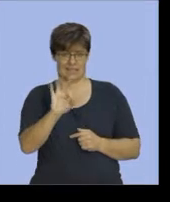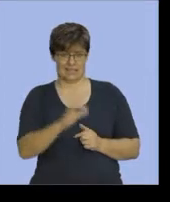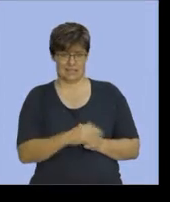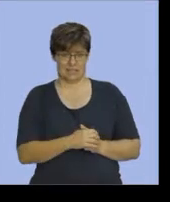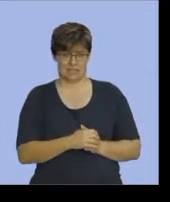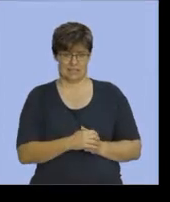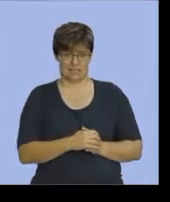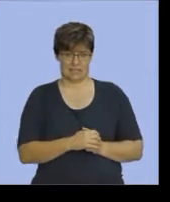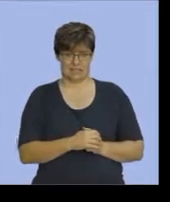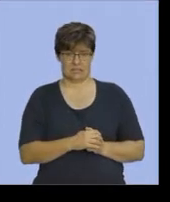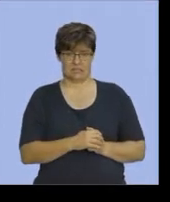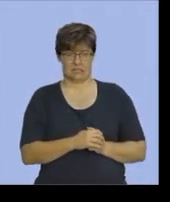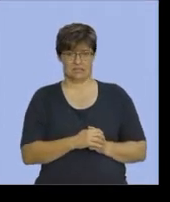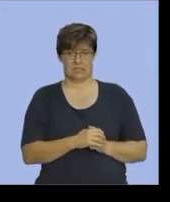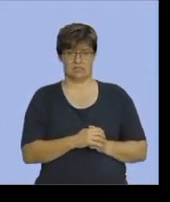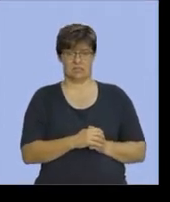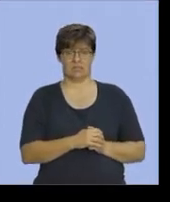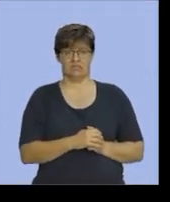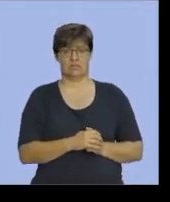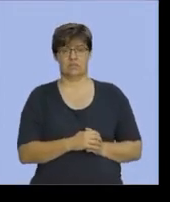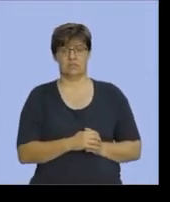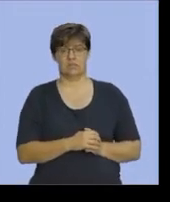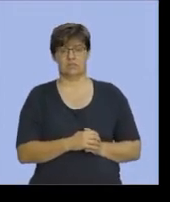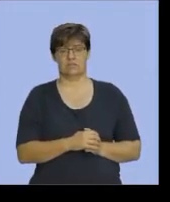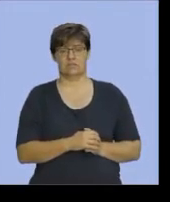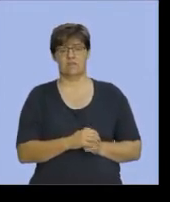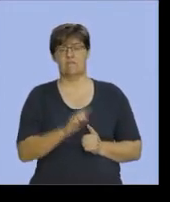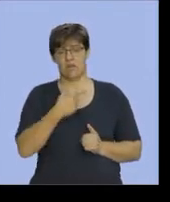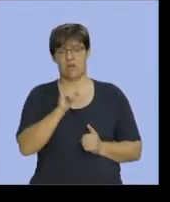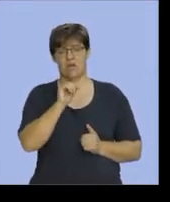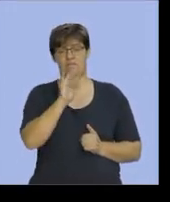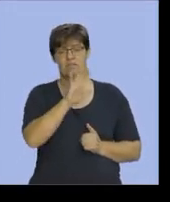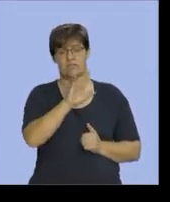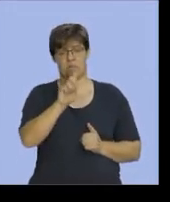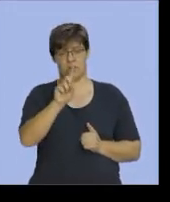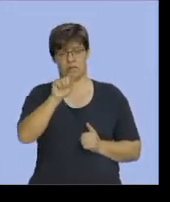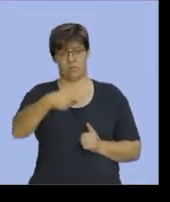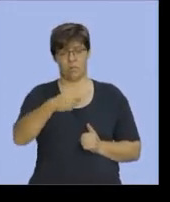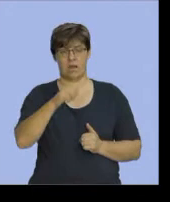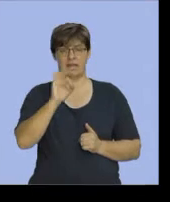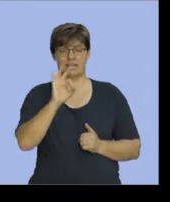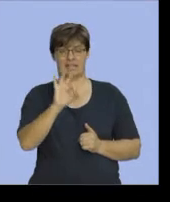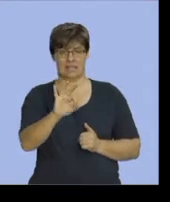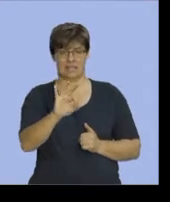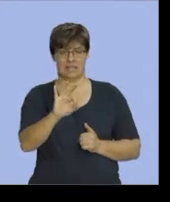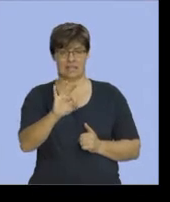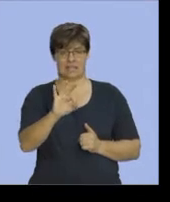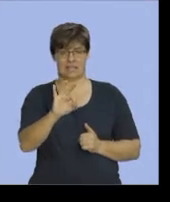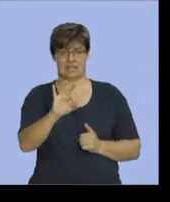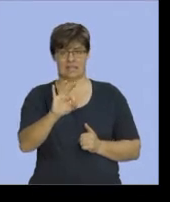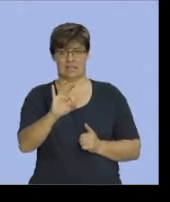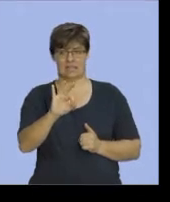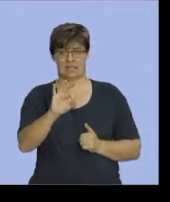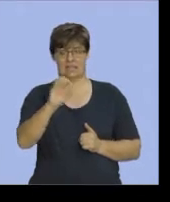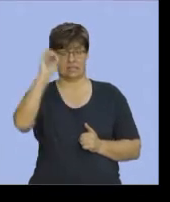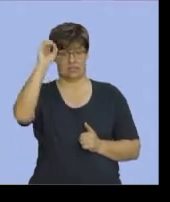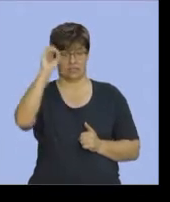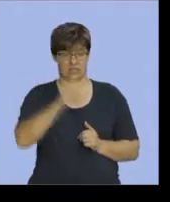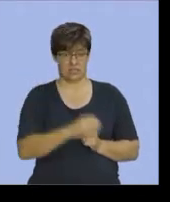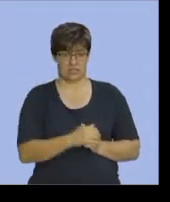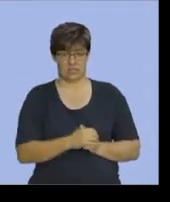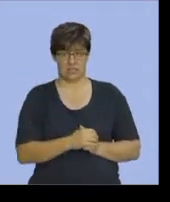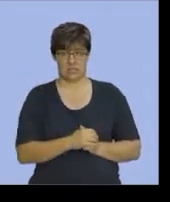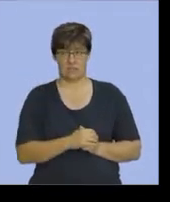51.3. So it's just going to be 3 because it's to 1 decimal place. So this will be 51.3